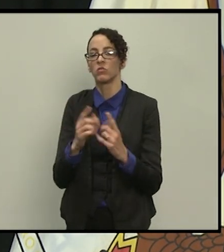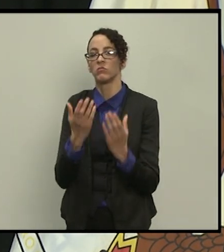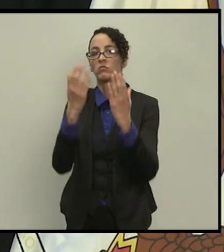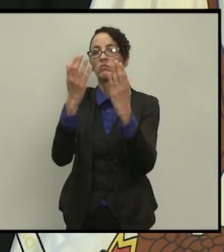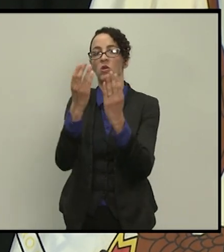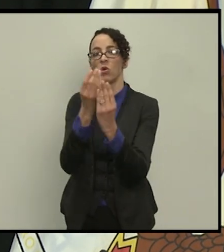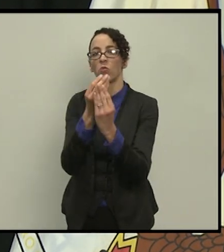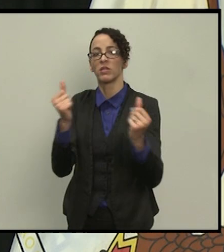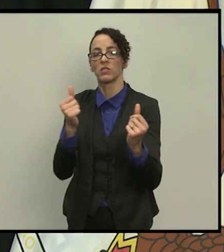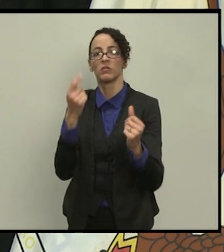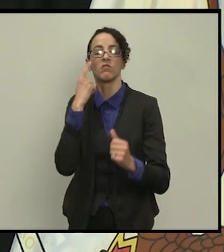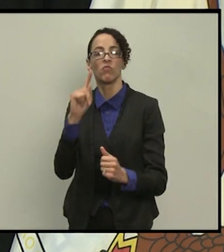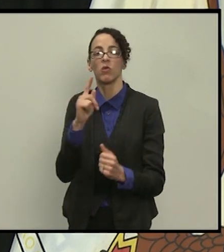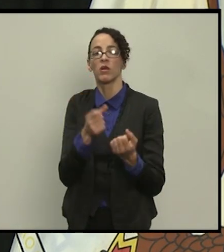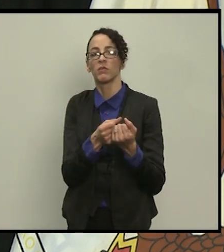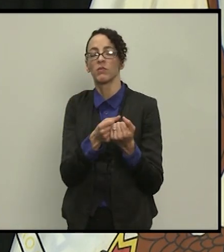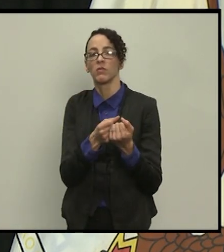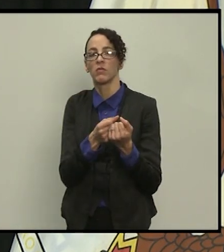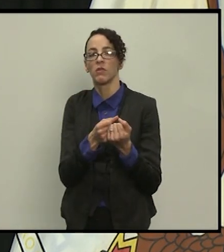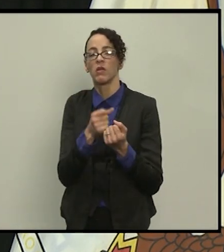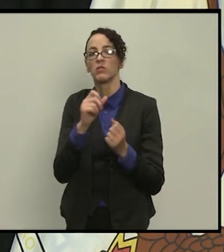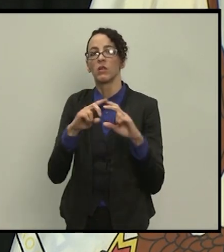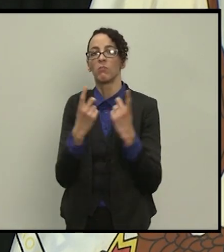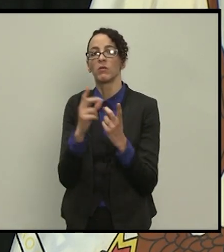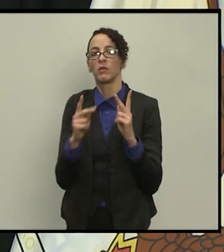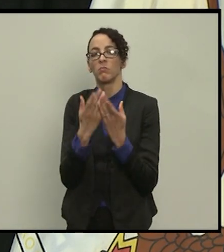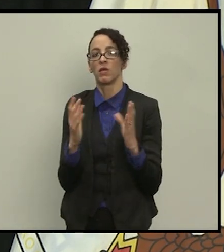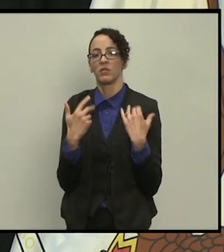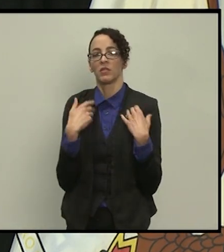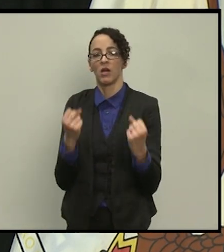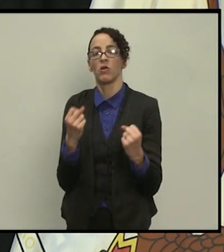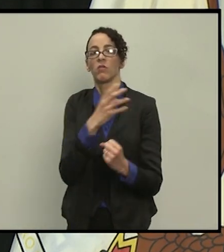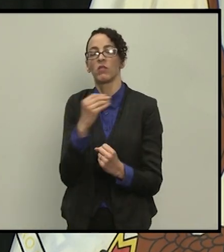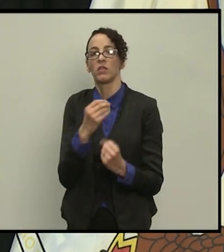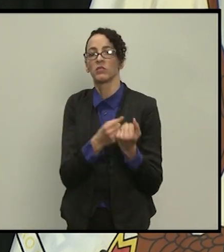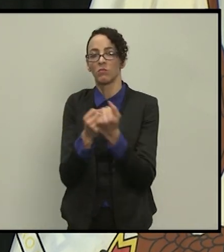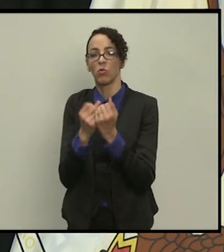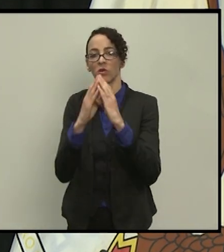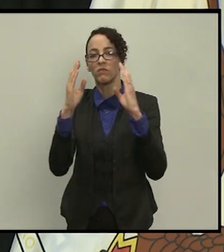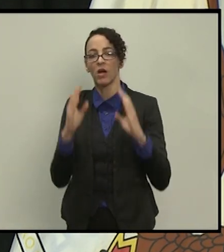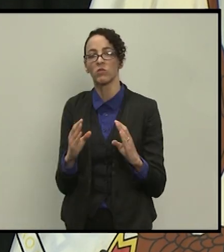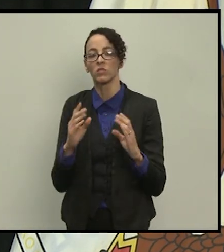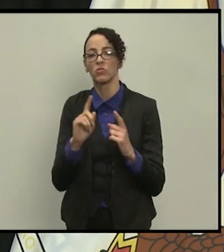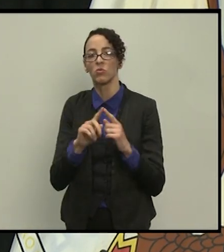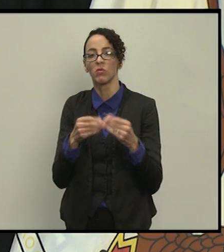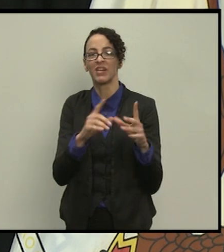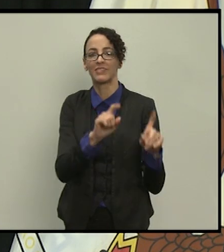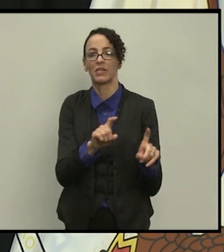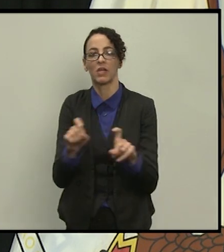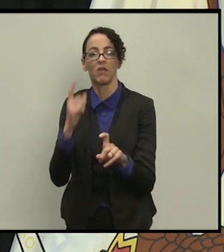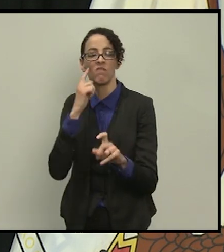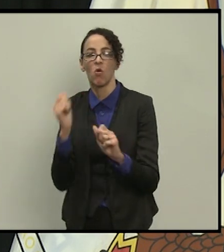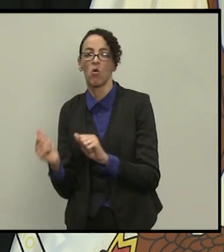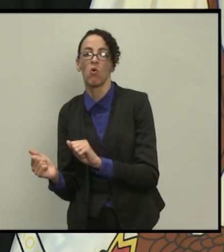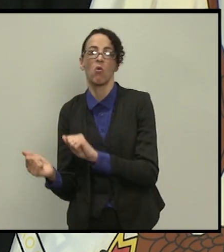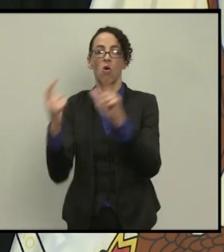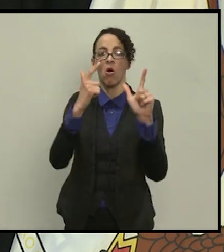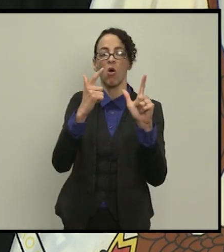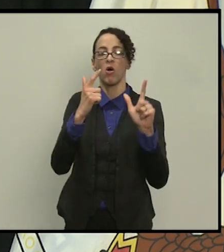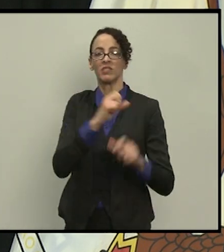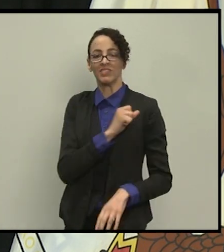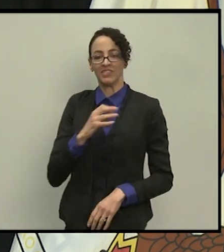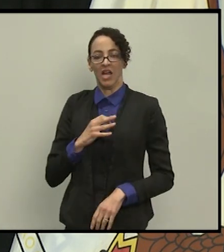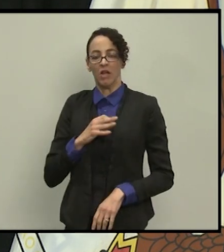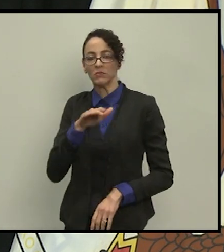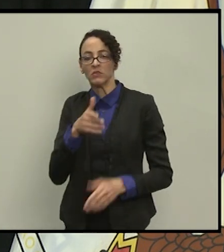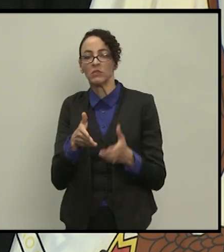Supportive Housing to provide free testing to all clients and staff in the homeless response system. Is universal testing possible for the